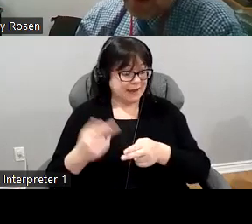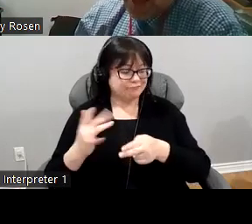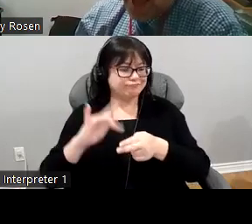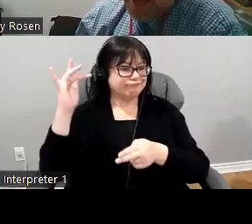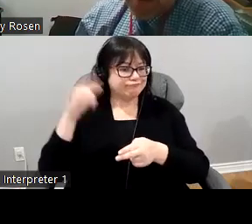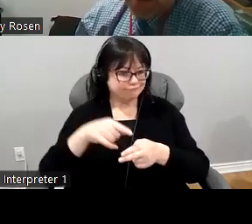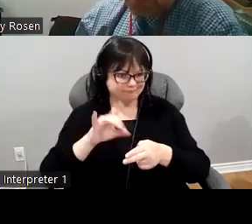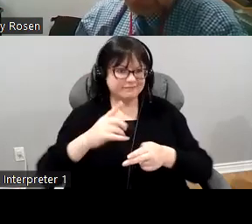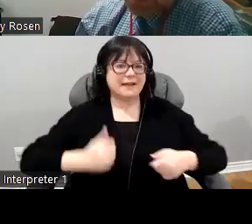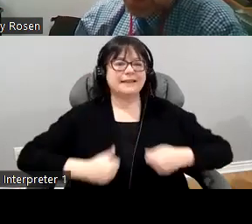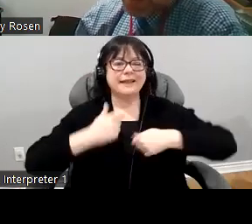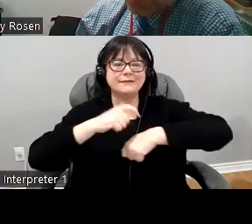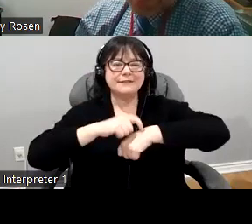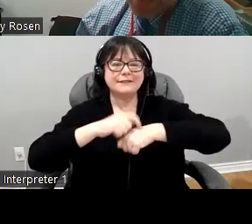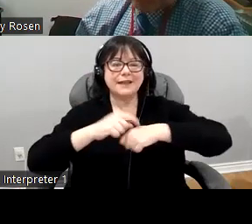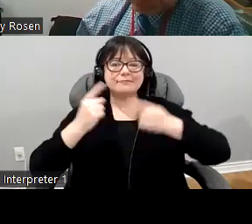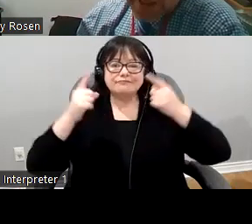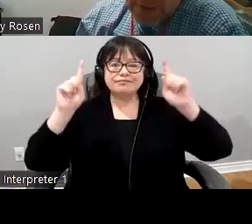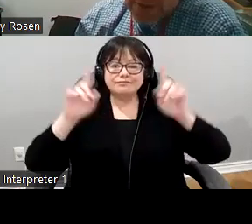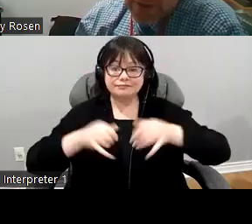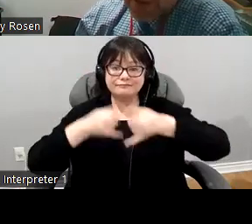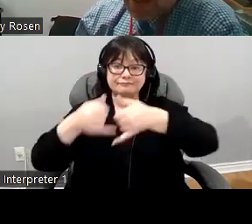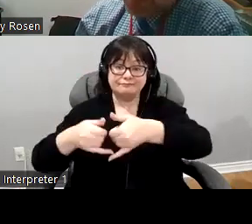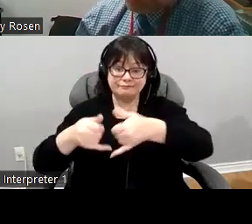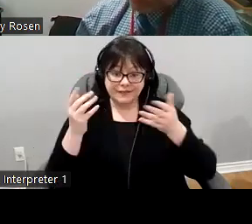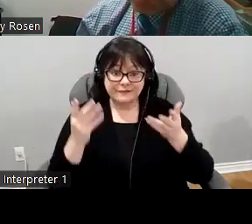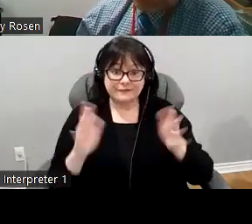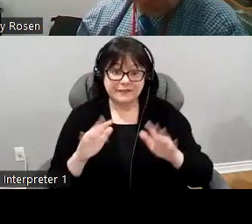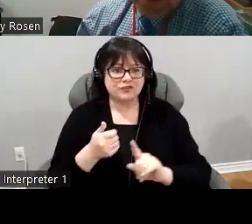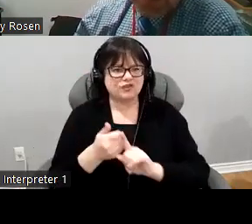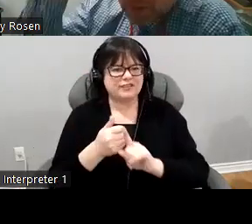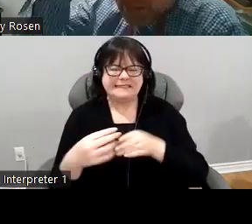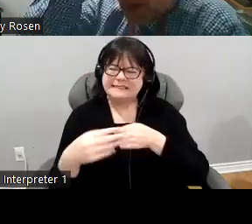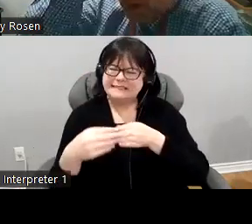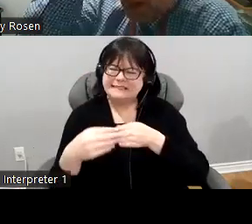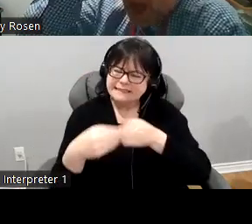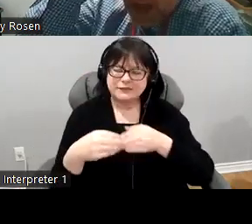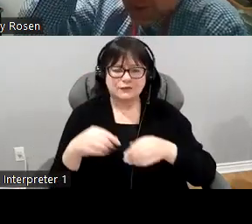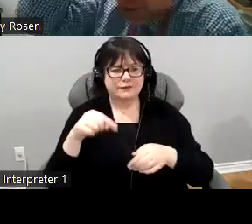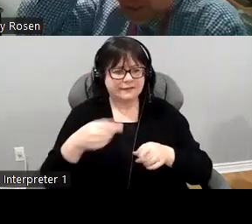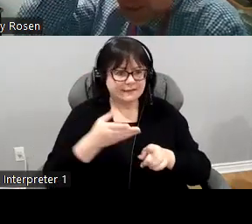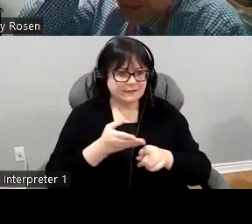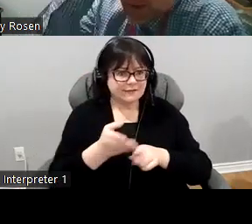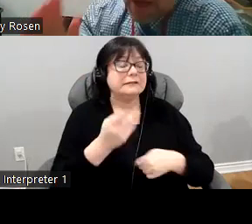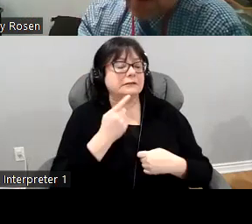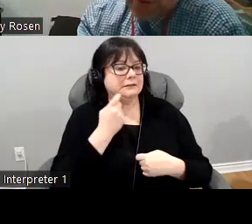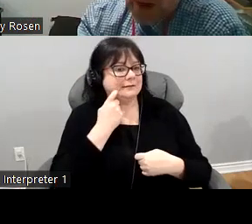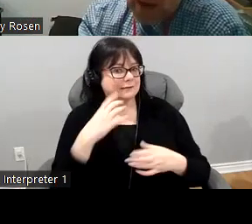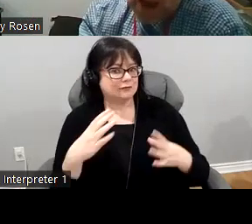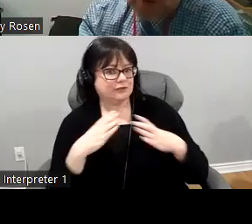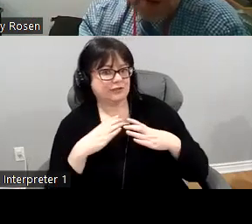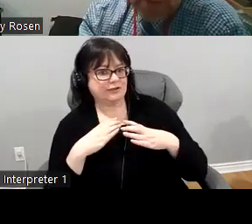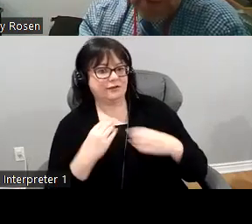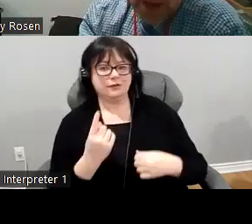unequivocally a international leader in this field who recently retired, and I certainly consider a